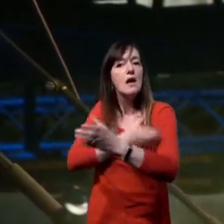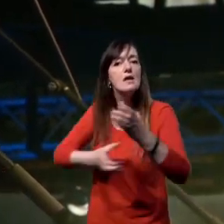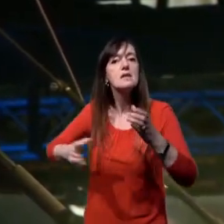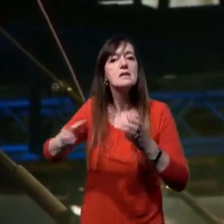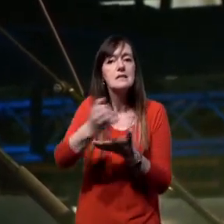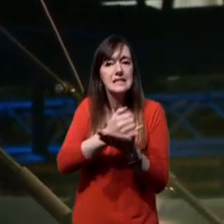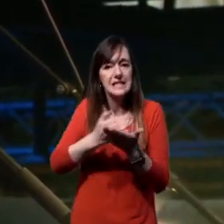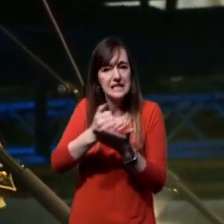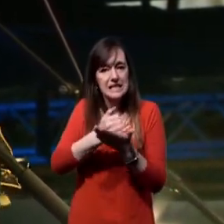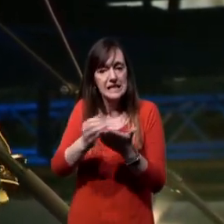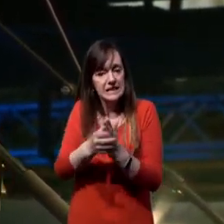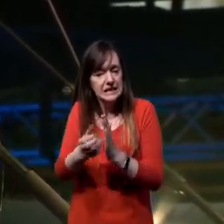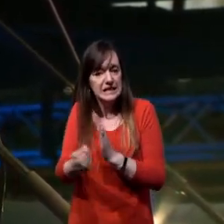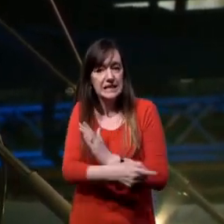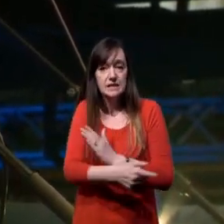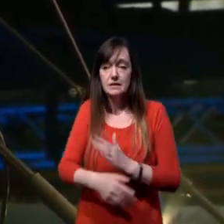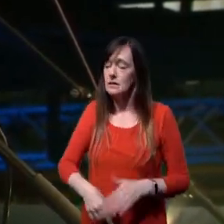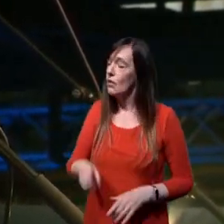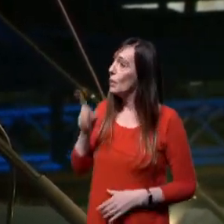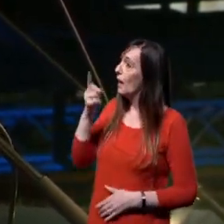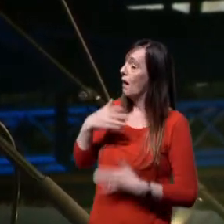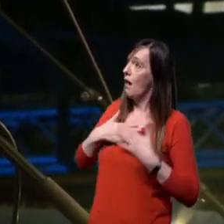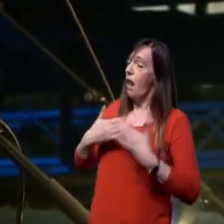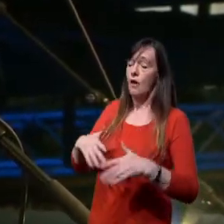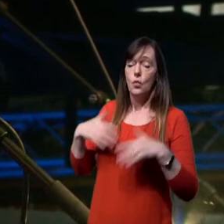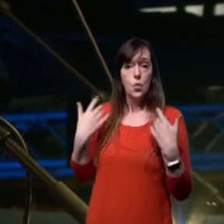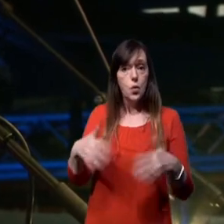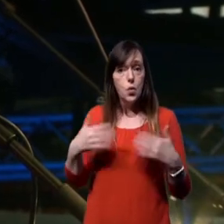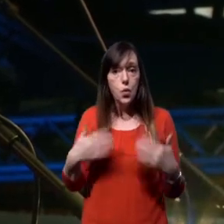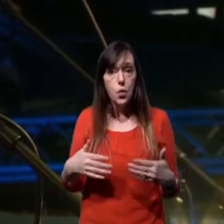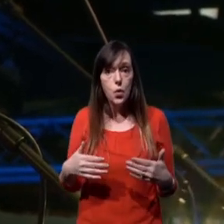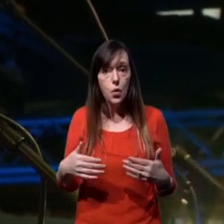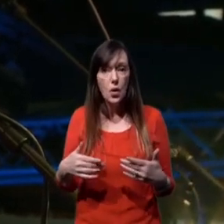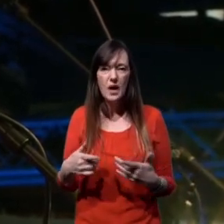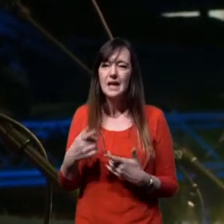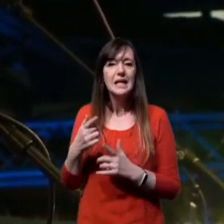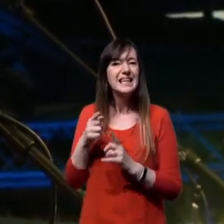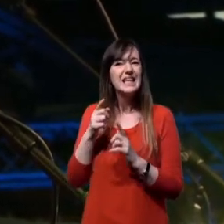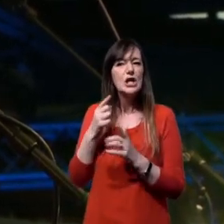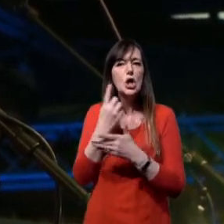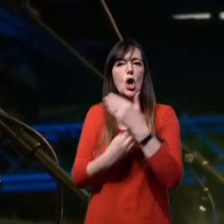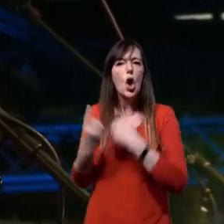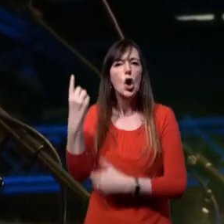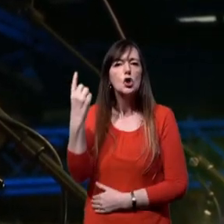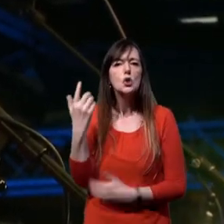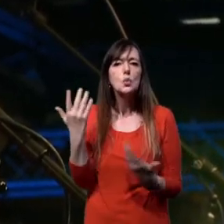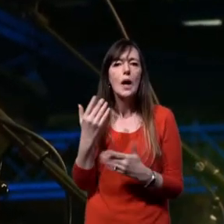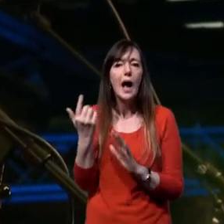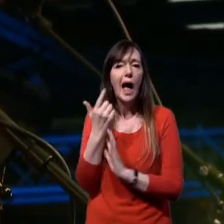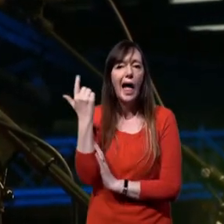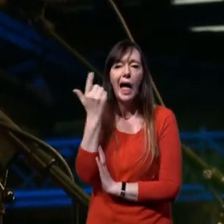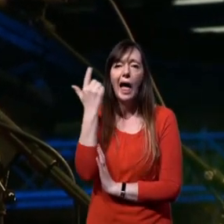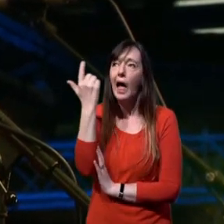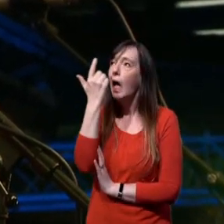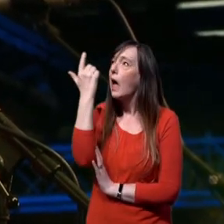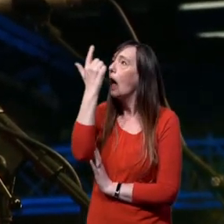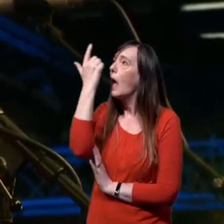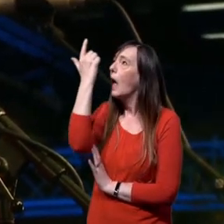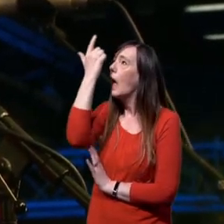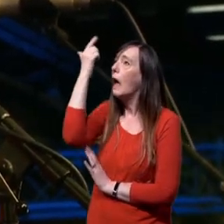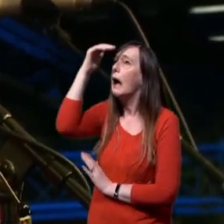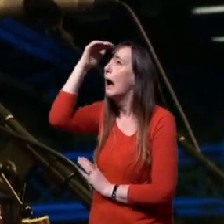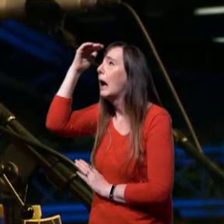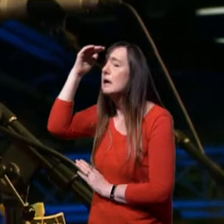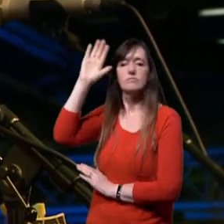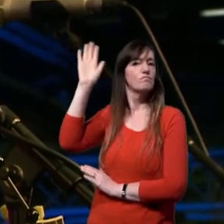get to come to and we get to sing to. You know what? He's not sat up there somewhere, kind of distant, not enjoying our songs, but